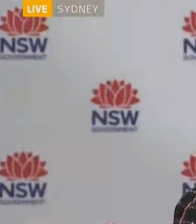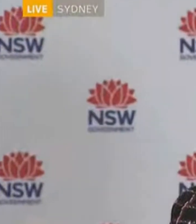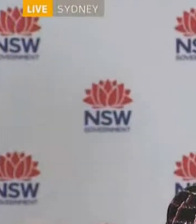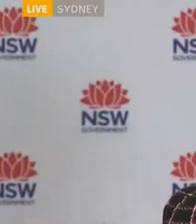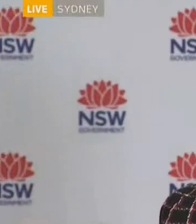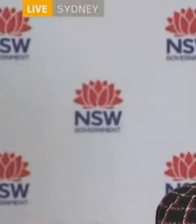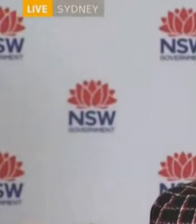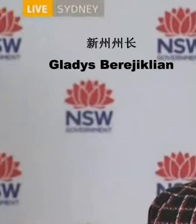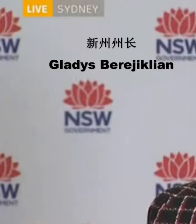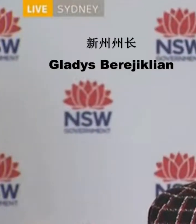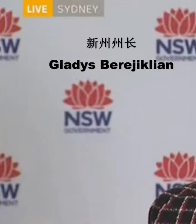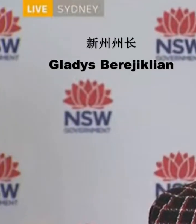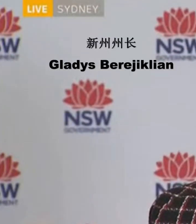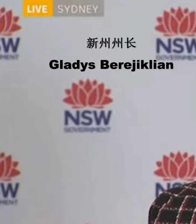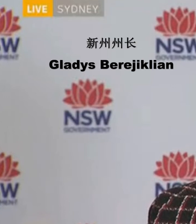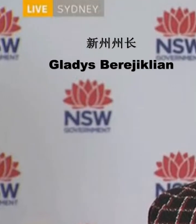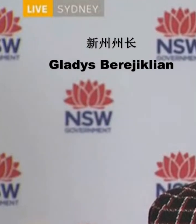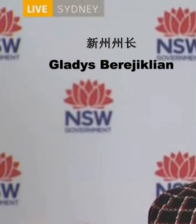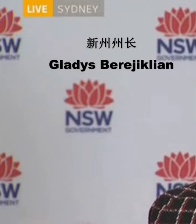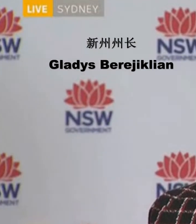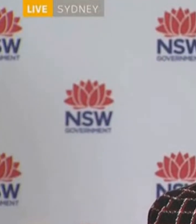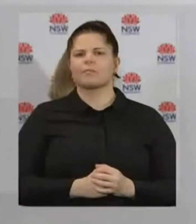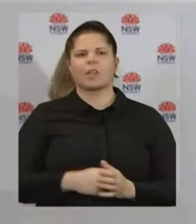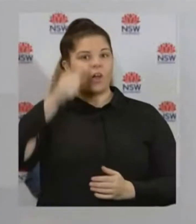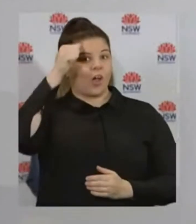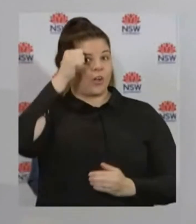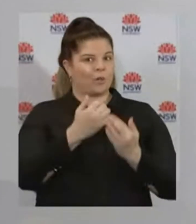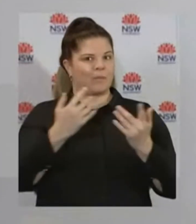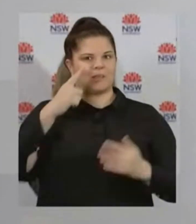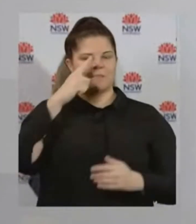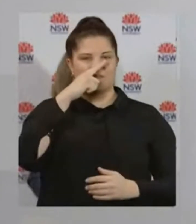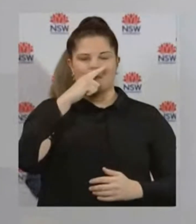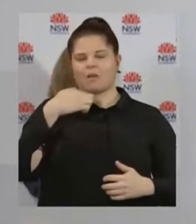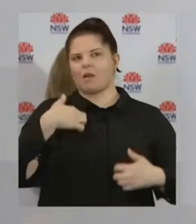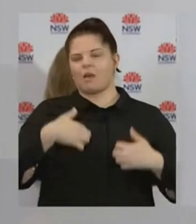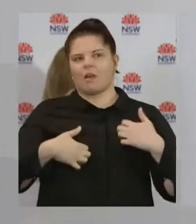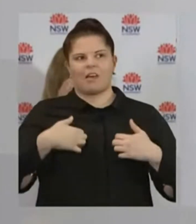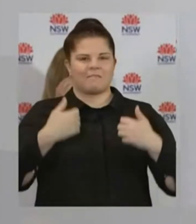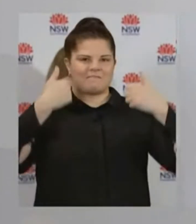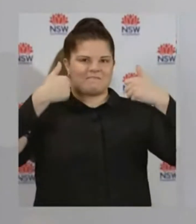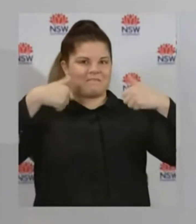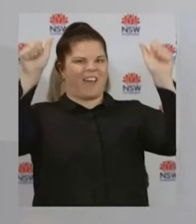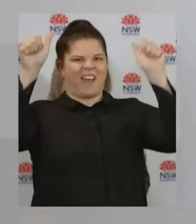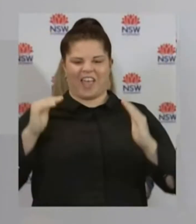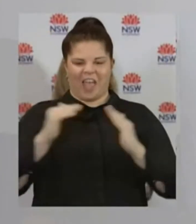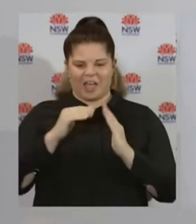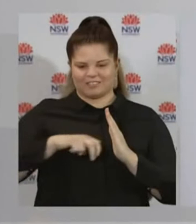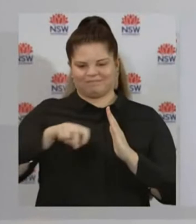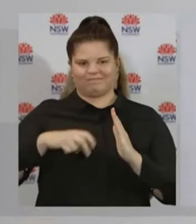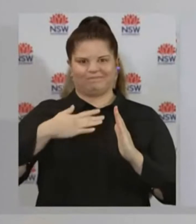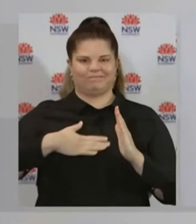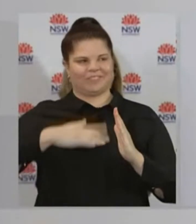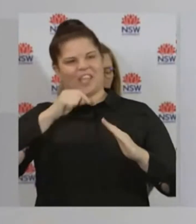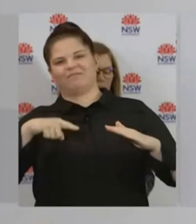Good morning, everybody. And I know for many people it was a welcome relief to be able to move around and leave the home for recreational purposes. And I want to